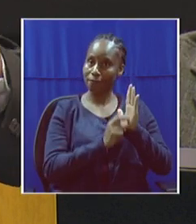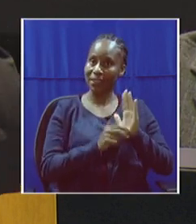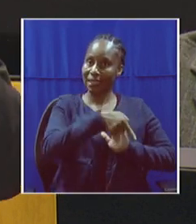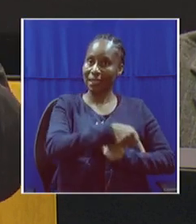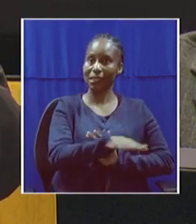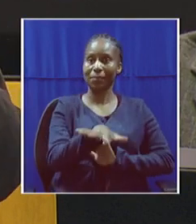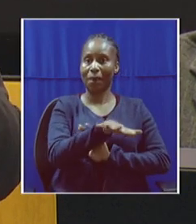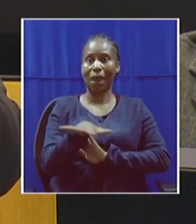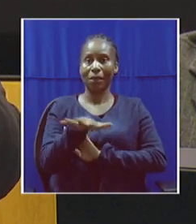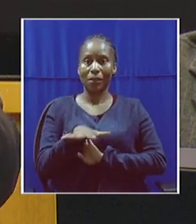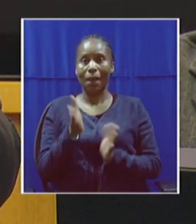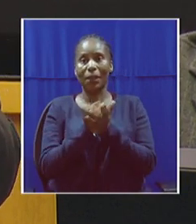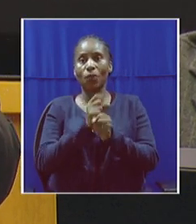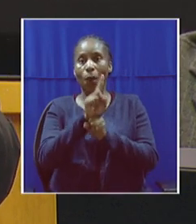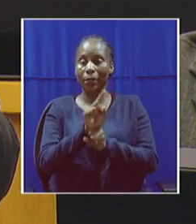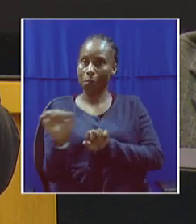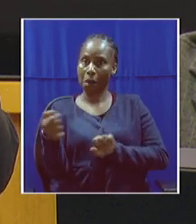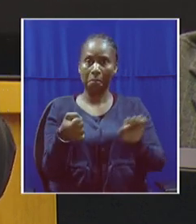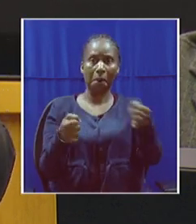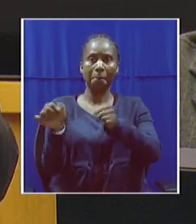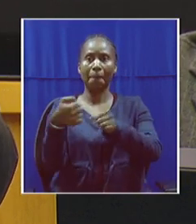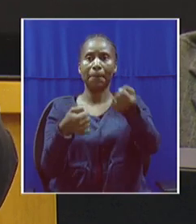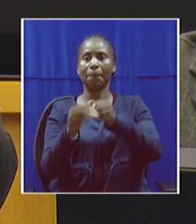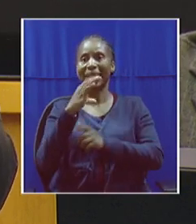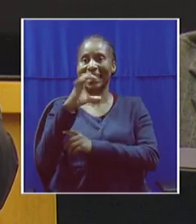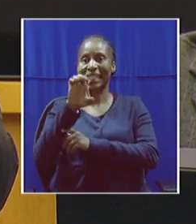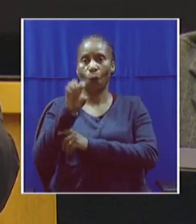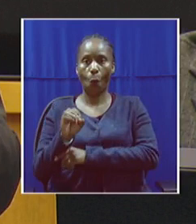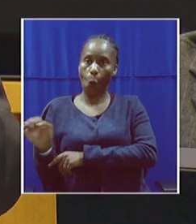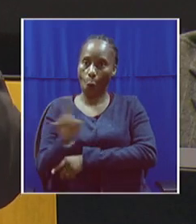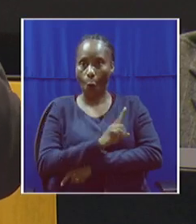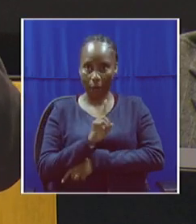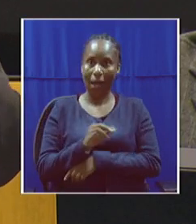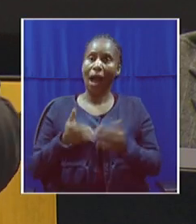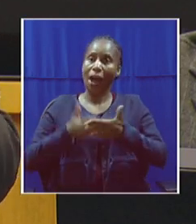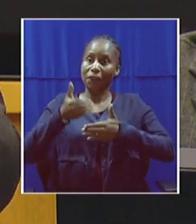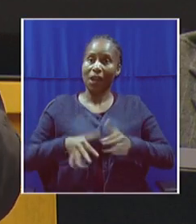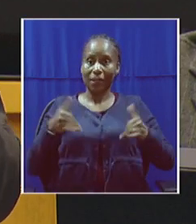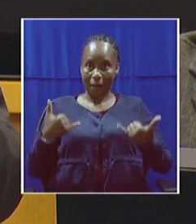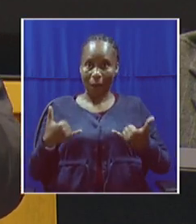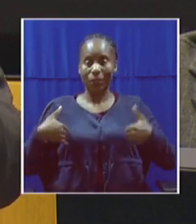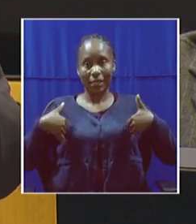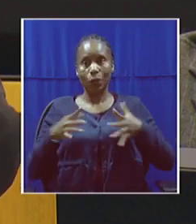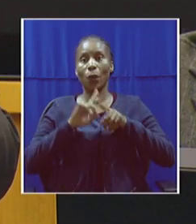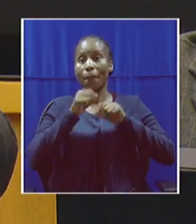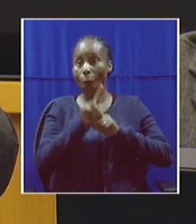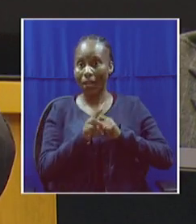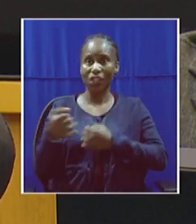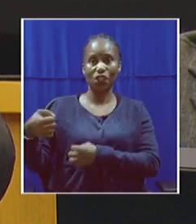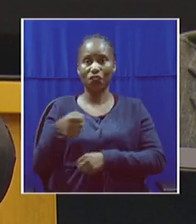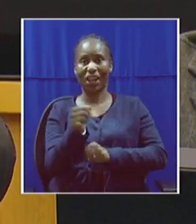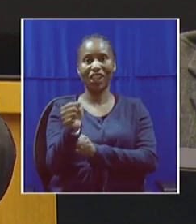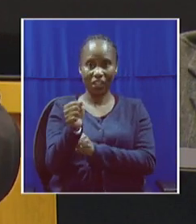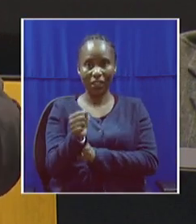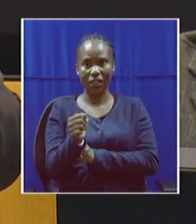and sure that we appoint C to all of them then begin to talk about strategies the attempt